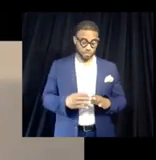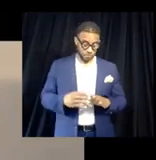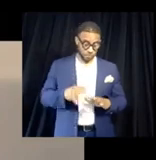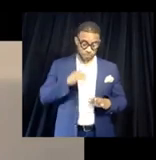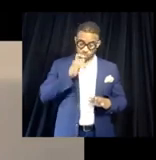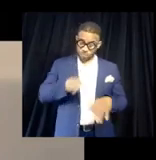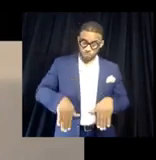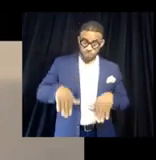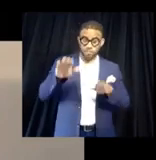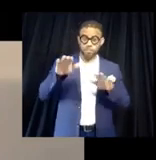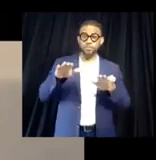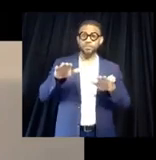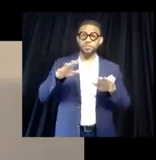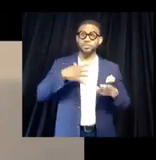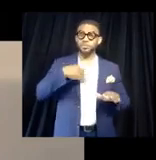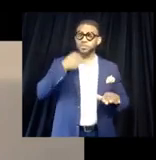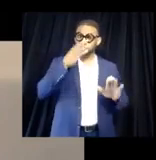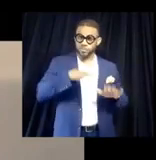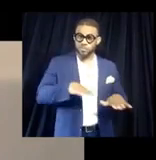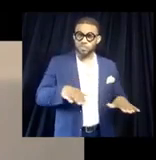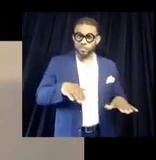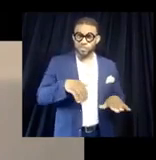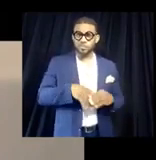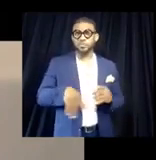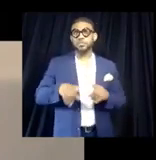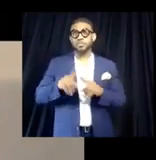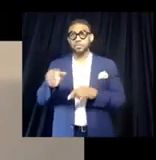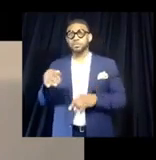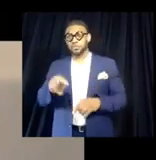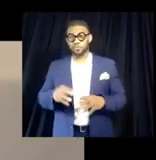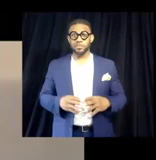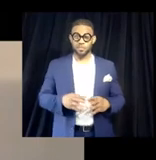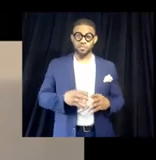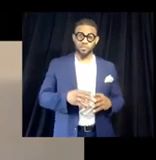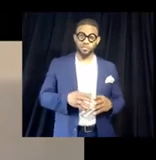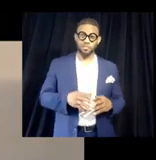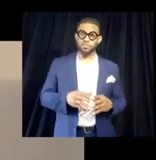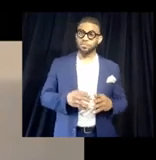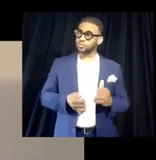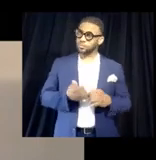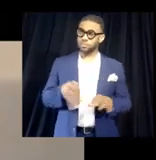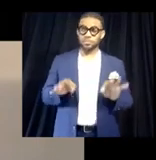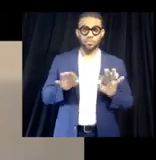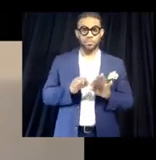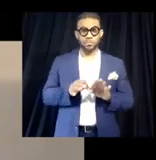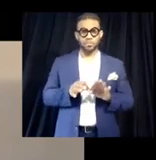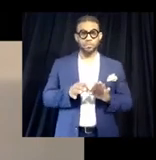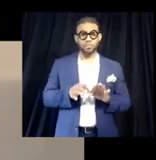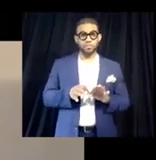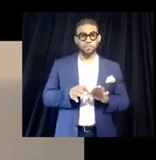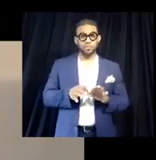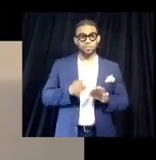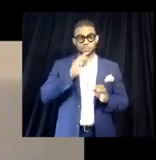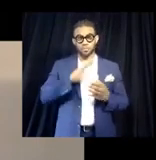Africa who raised white children in addition to their own. Most